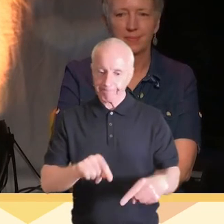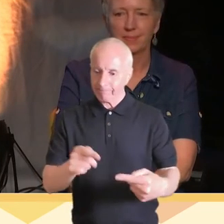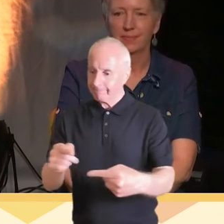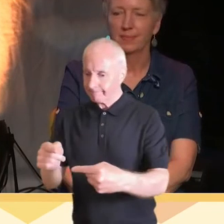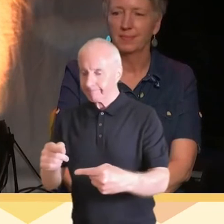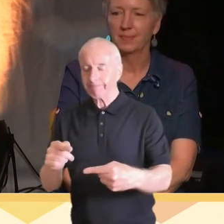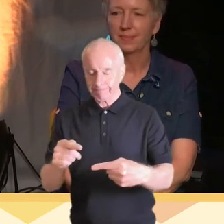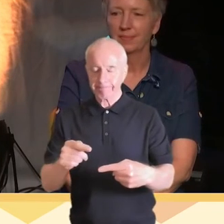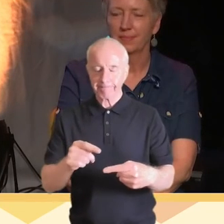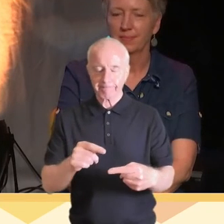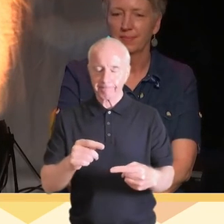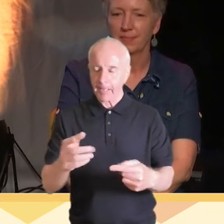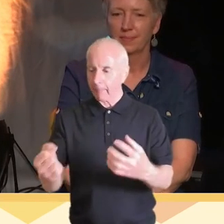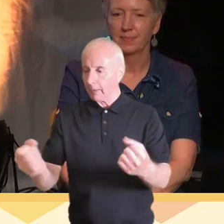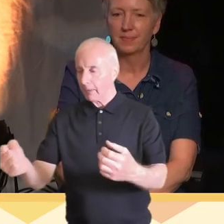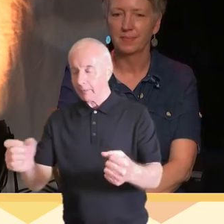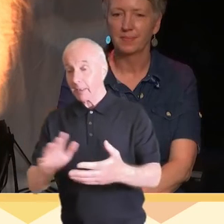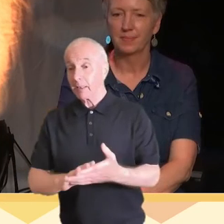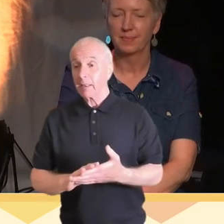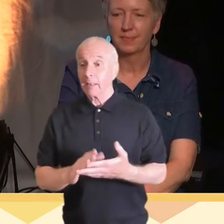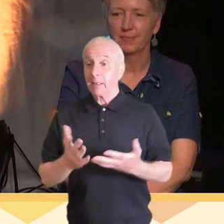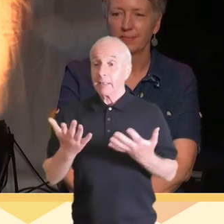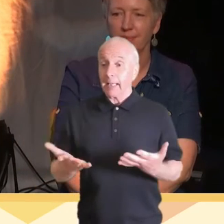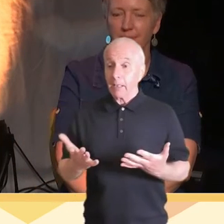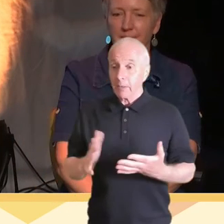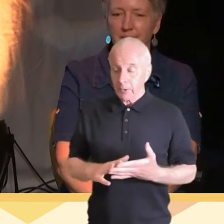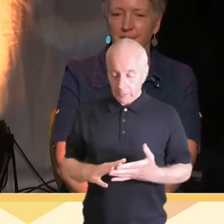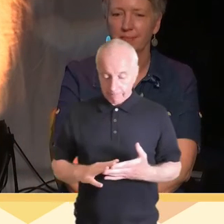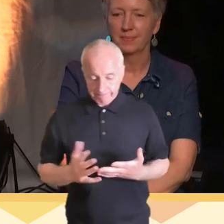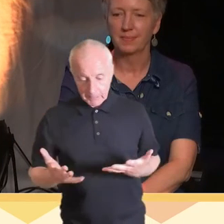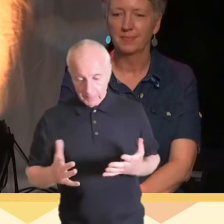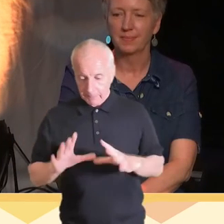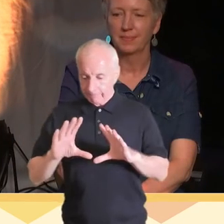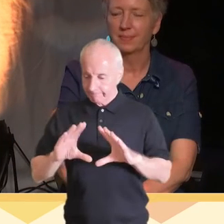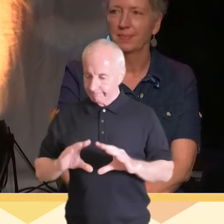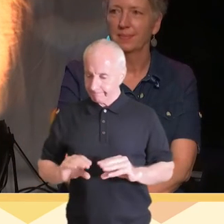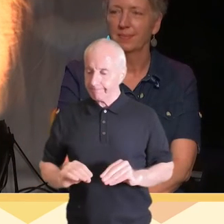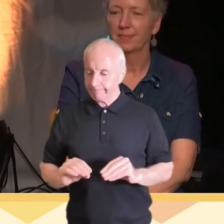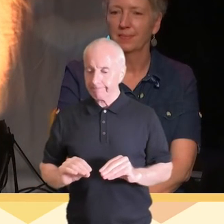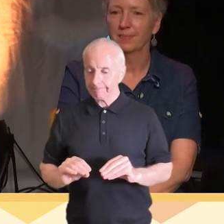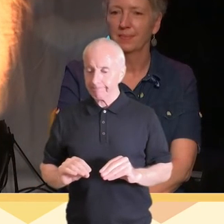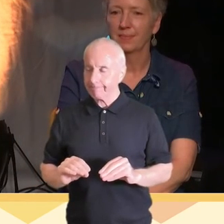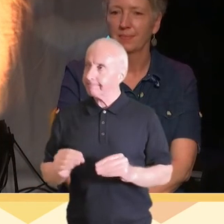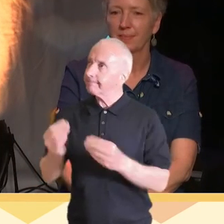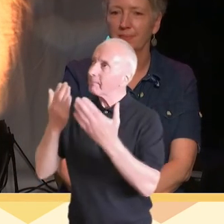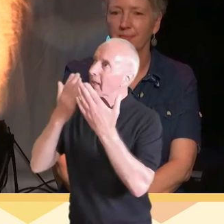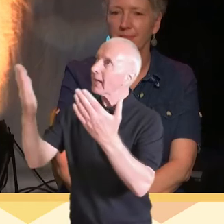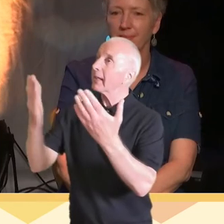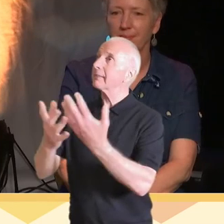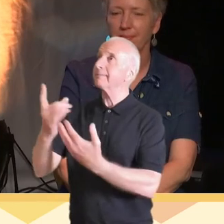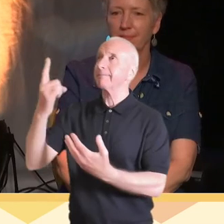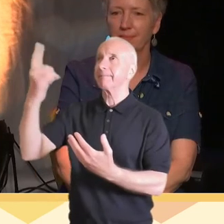it's a really good opportunity just to stop and to give thanks for God's faithful presence, for